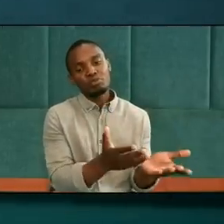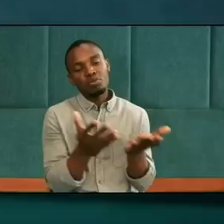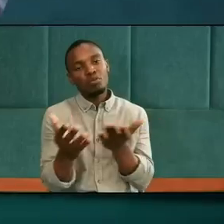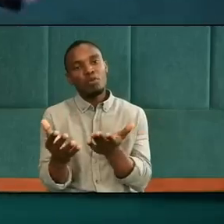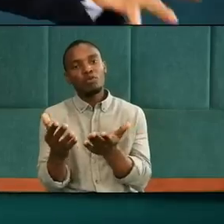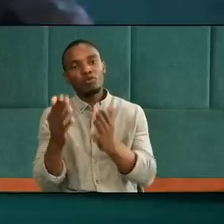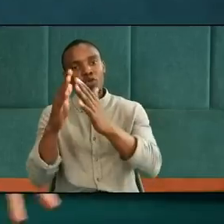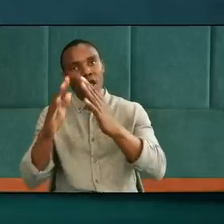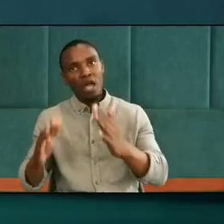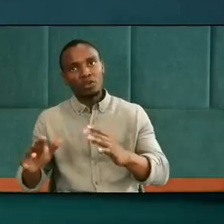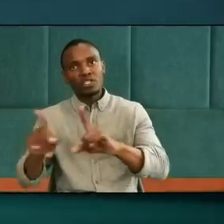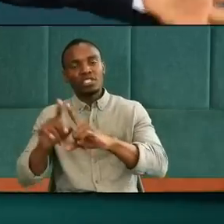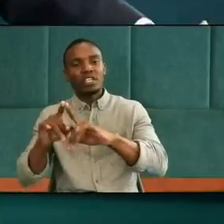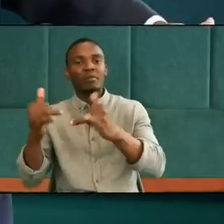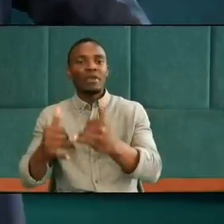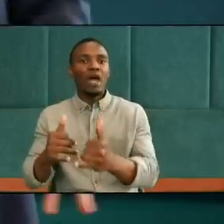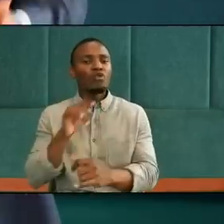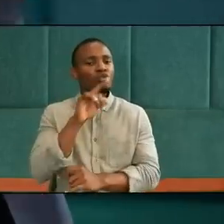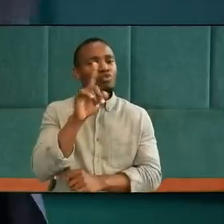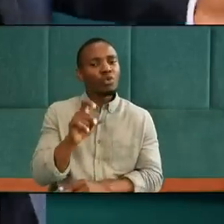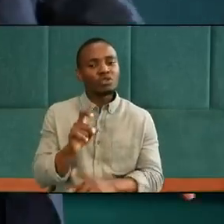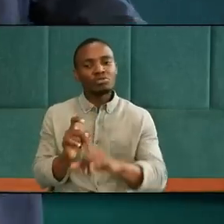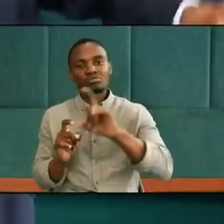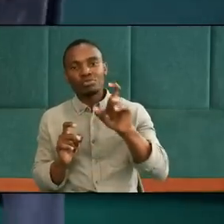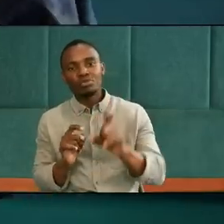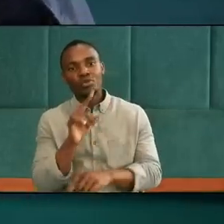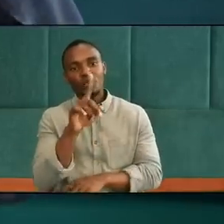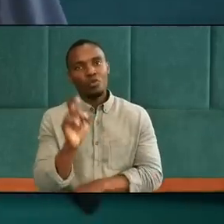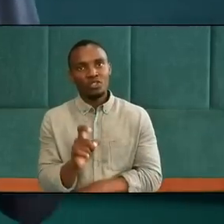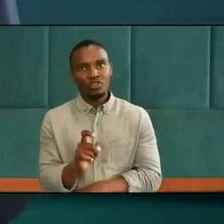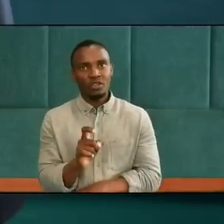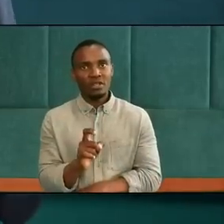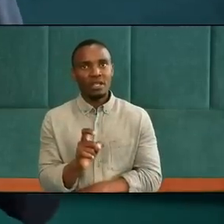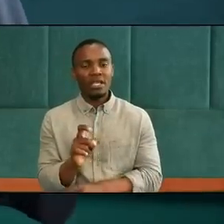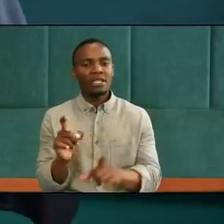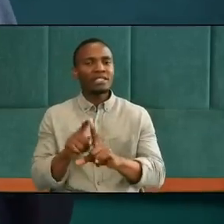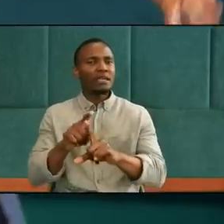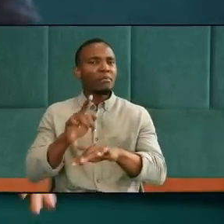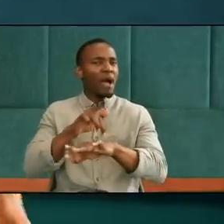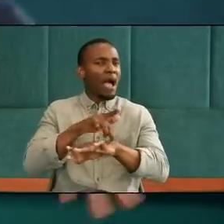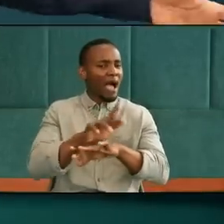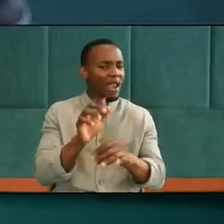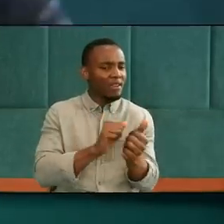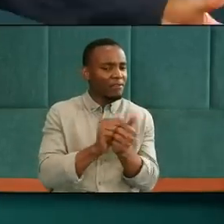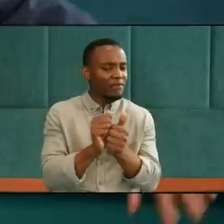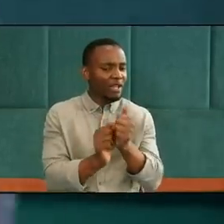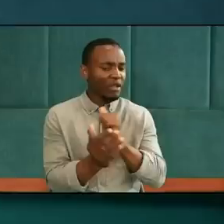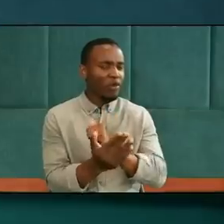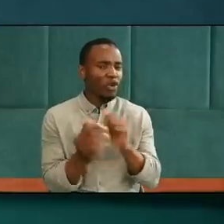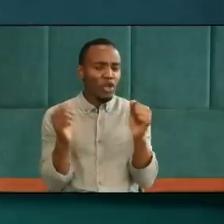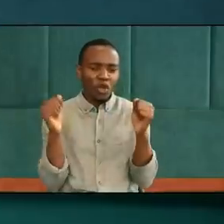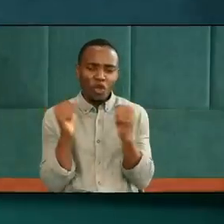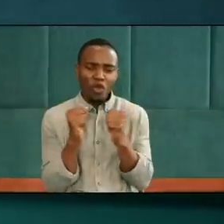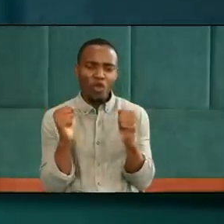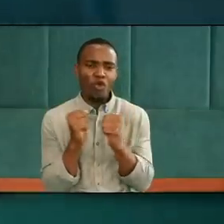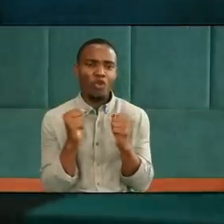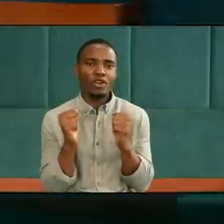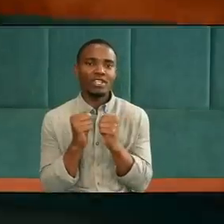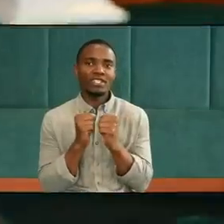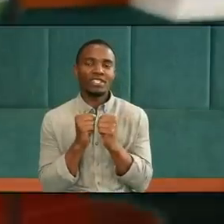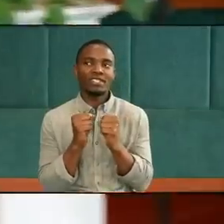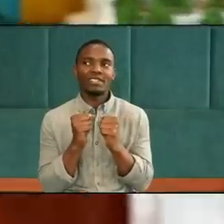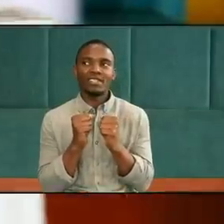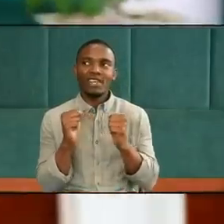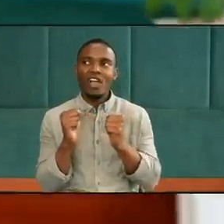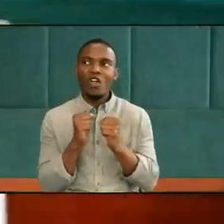house. And they are interrogating him in Caiaphas' house. This is early Friday morning. Very cold, like Nairobi cold. Dew is still